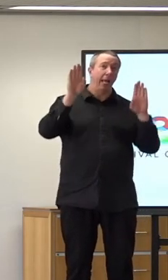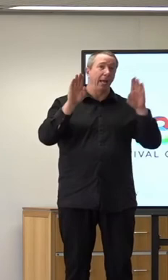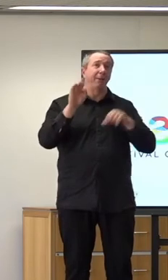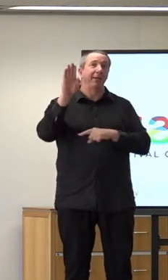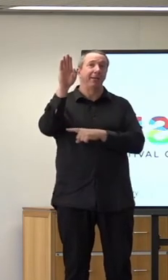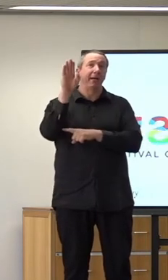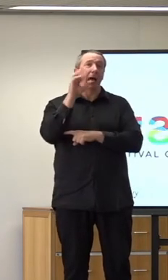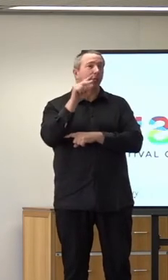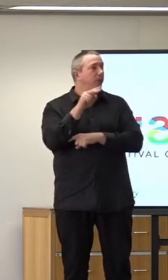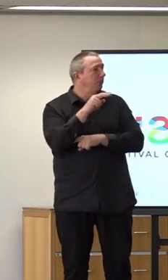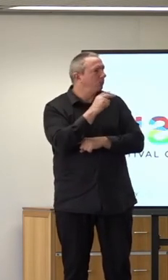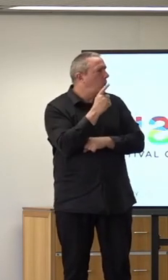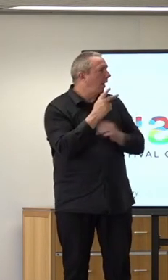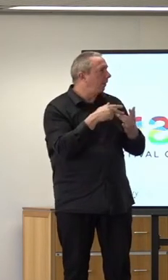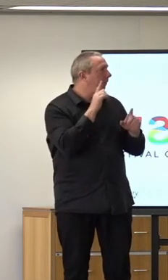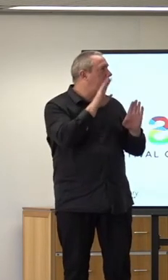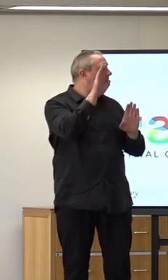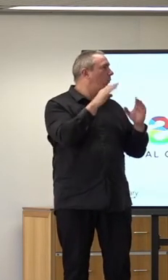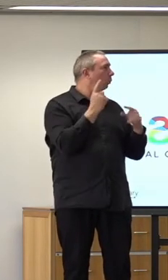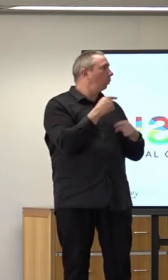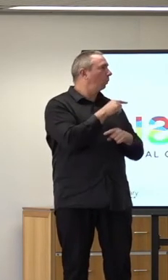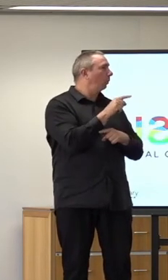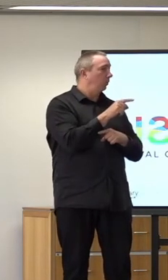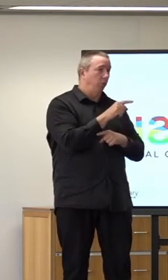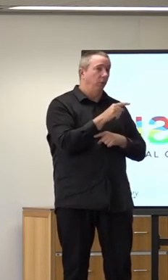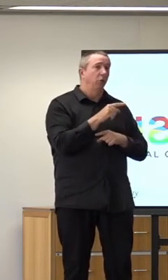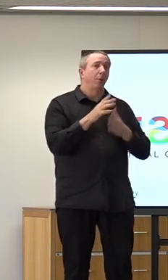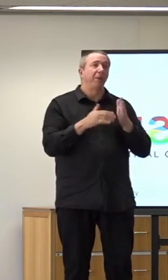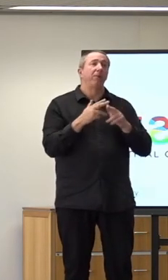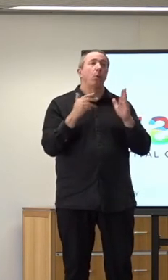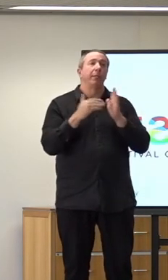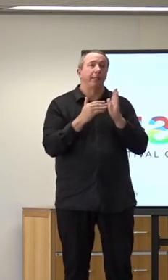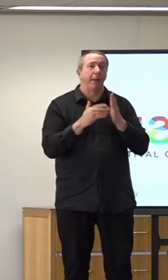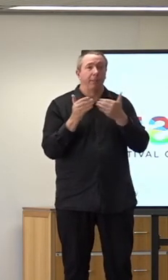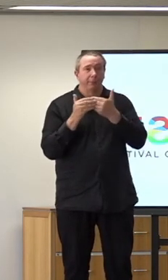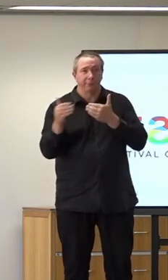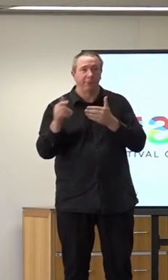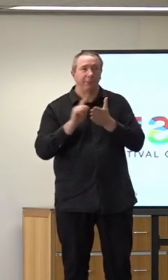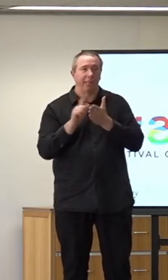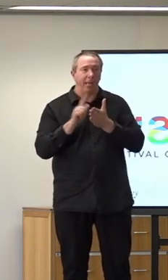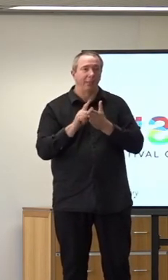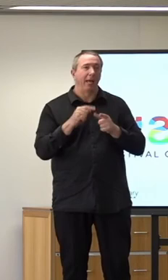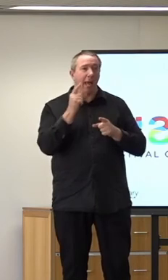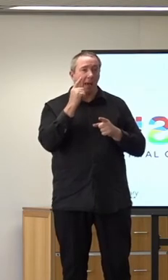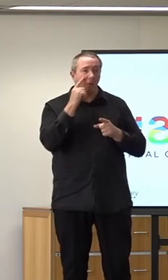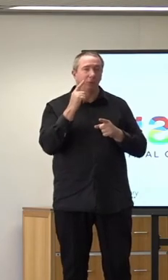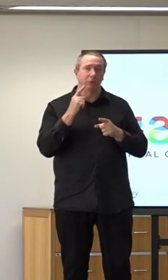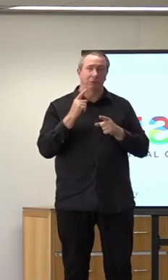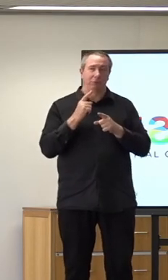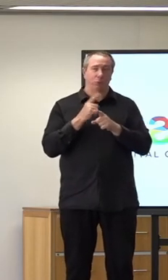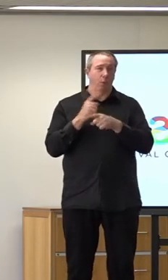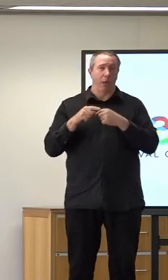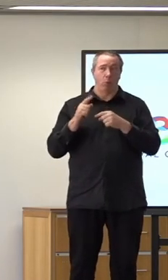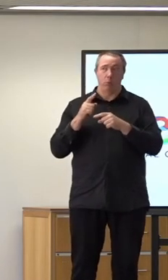have a look around who else has got their hand up. And I'm saying this for today and for every other situation that you're going through, given the topic of what we're talking